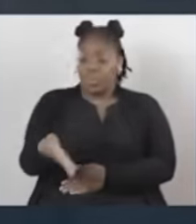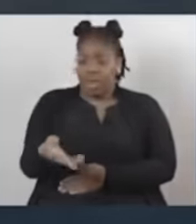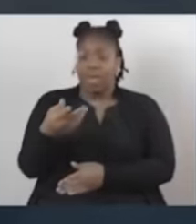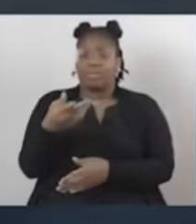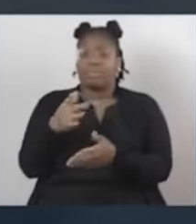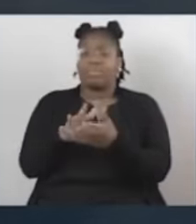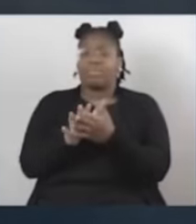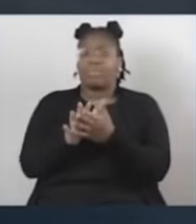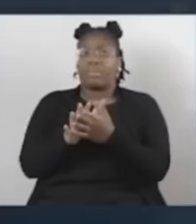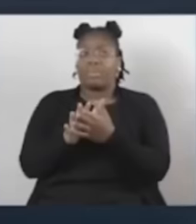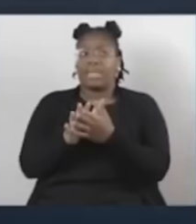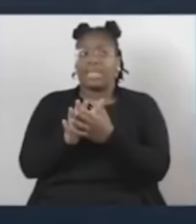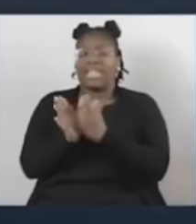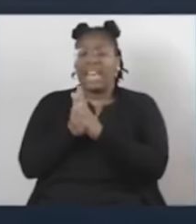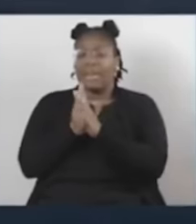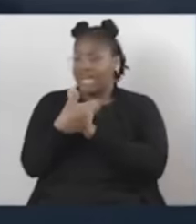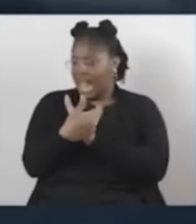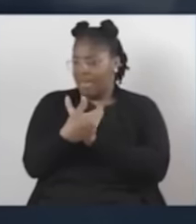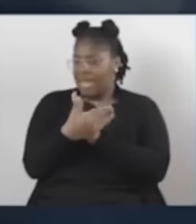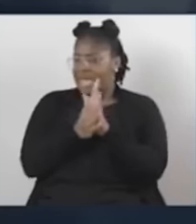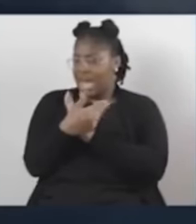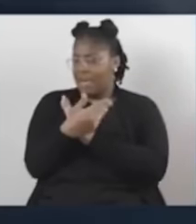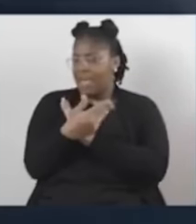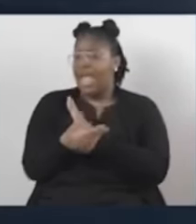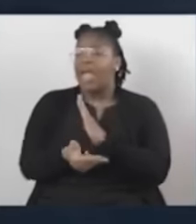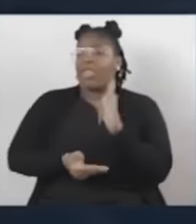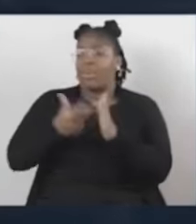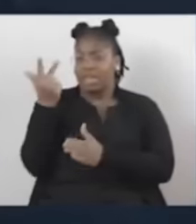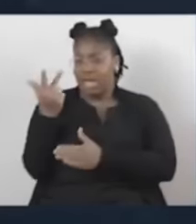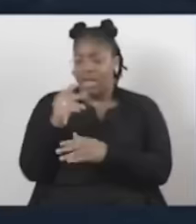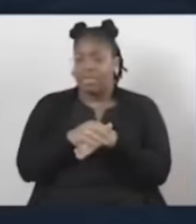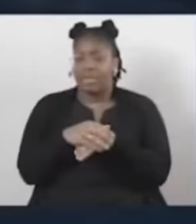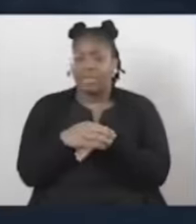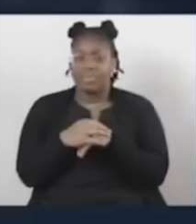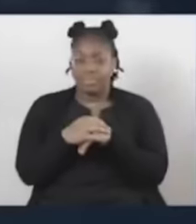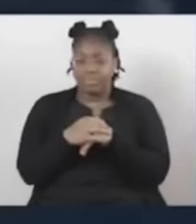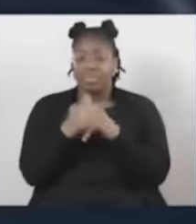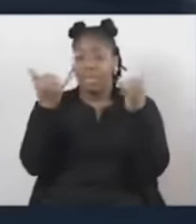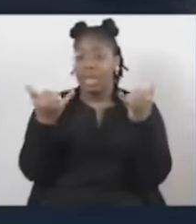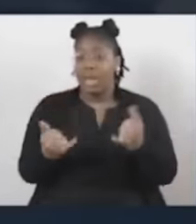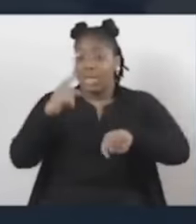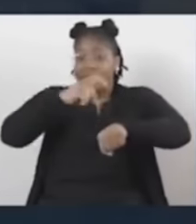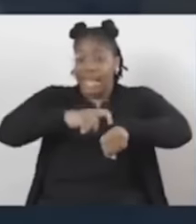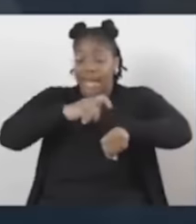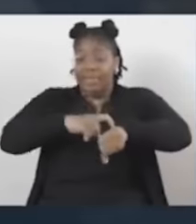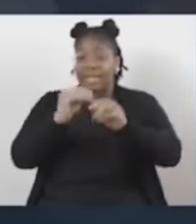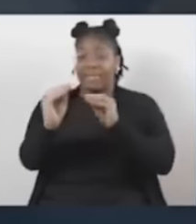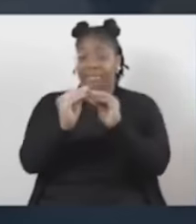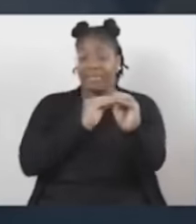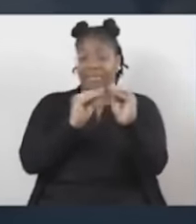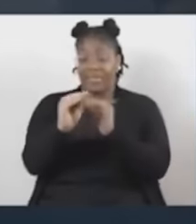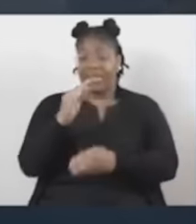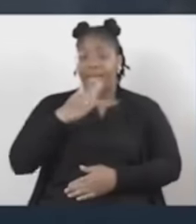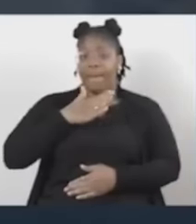grief. Turn, take somebody by the hand, look at him in the eye, tell him it's time to fix